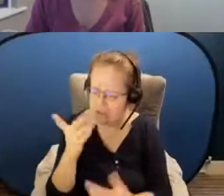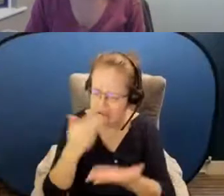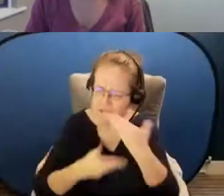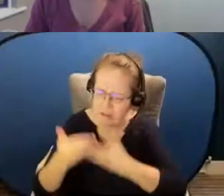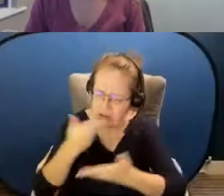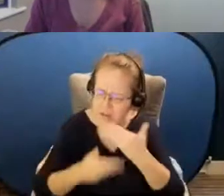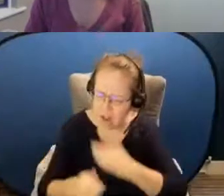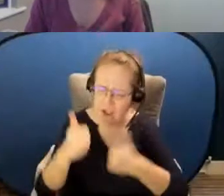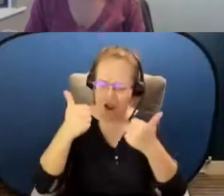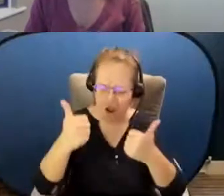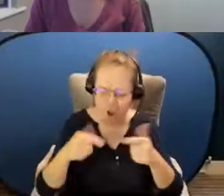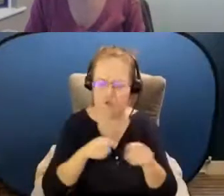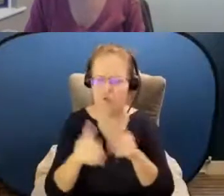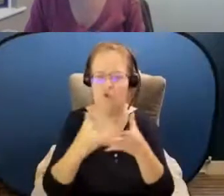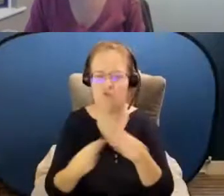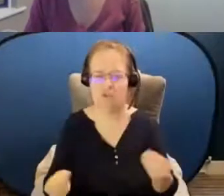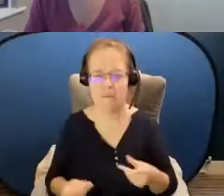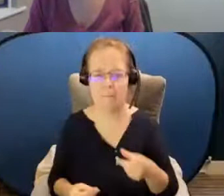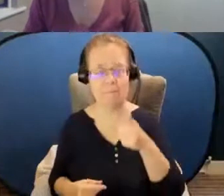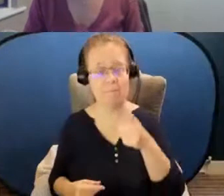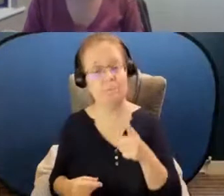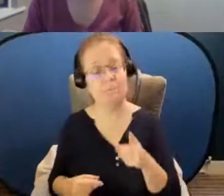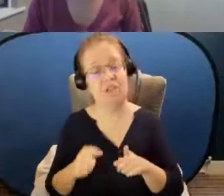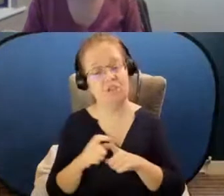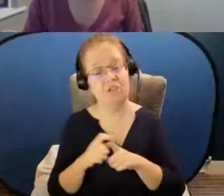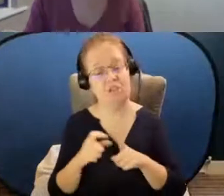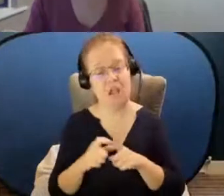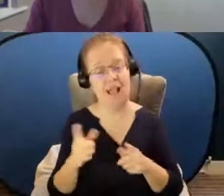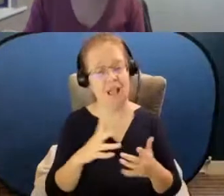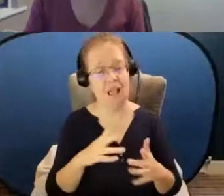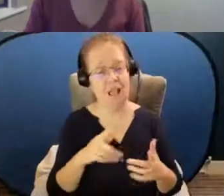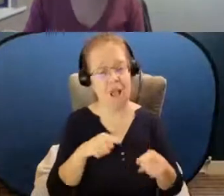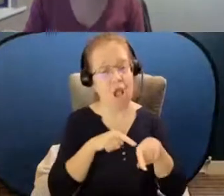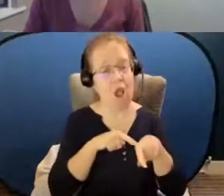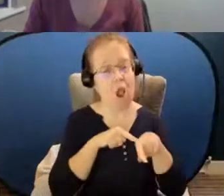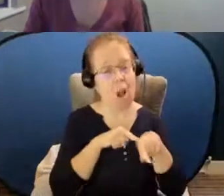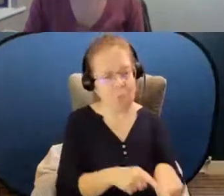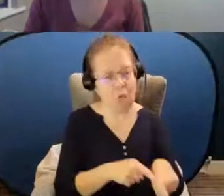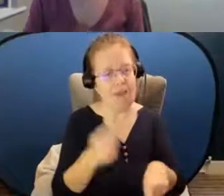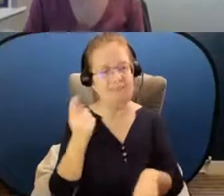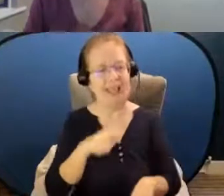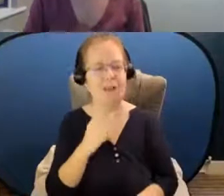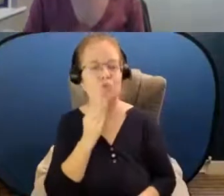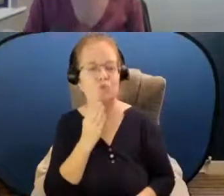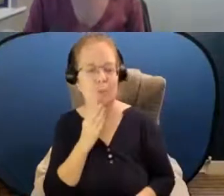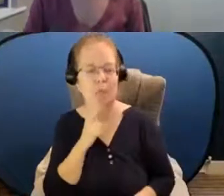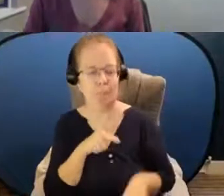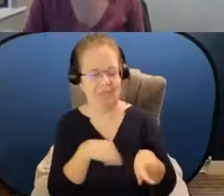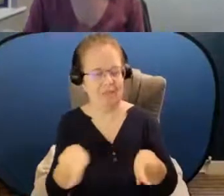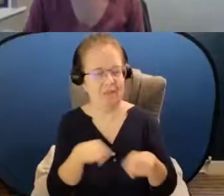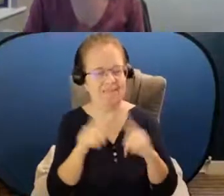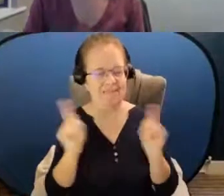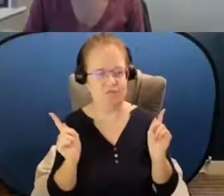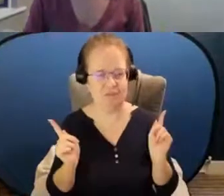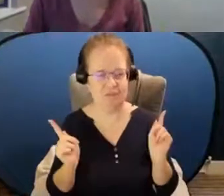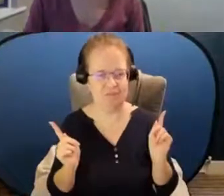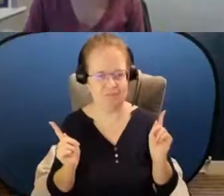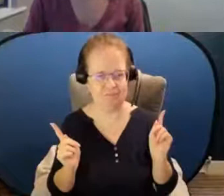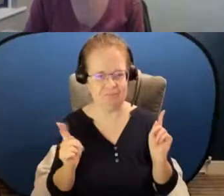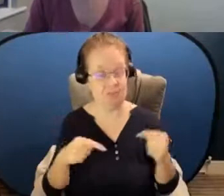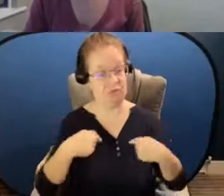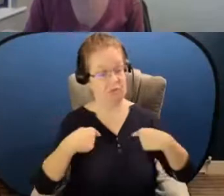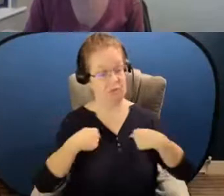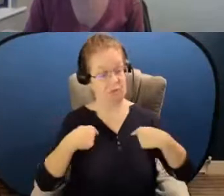resolve it too. And we also need to look at the difference between compliant and usable. And that is also from an instructional